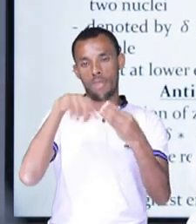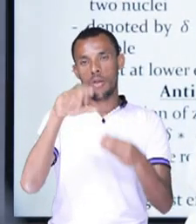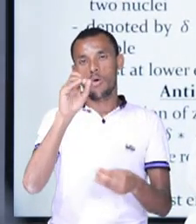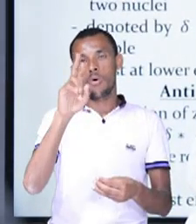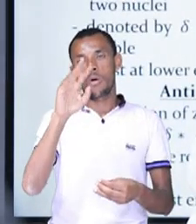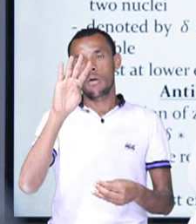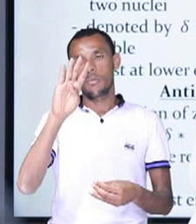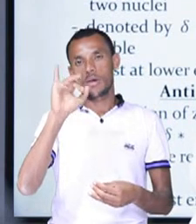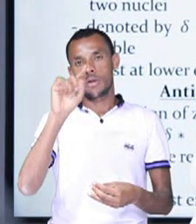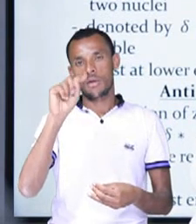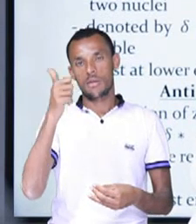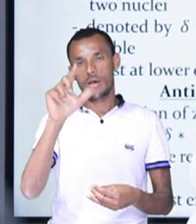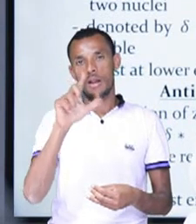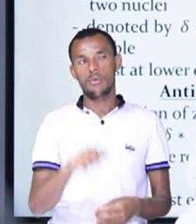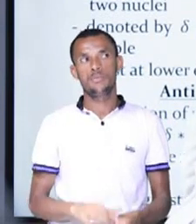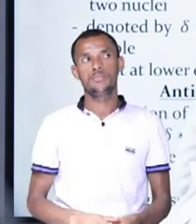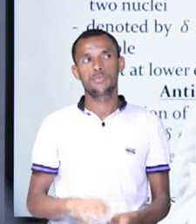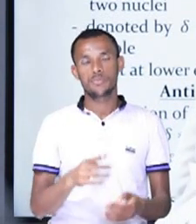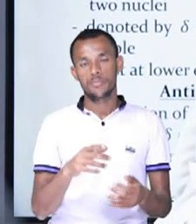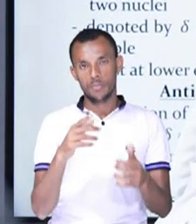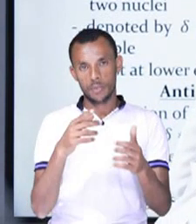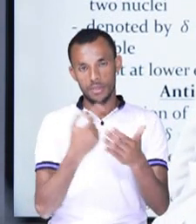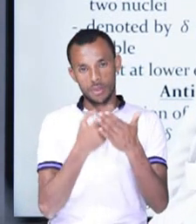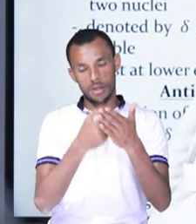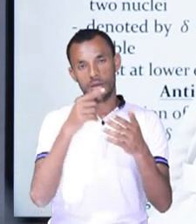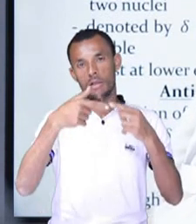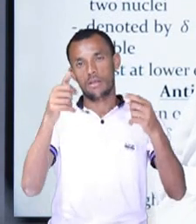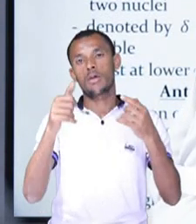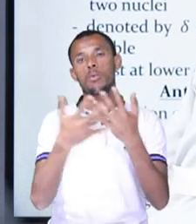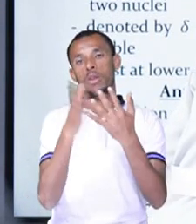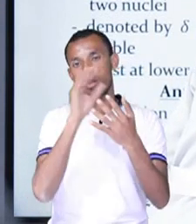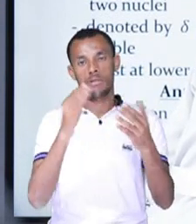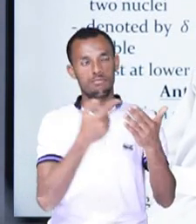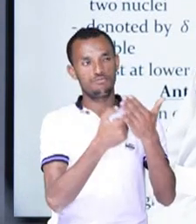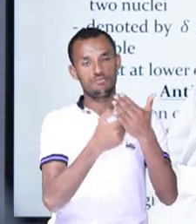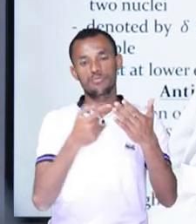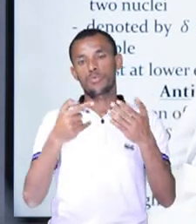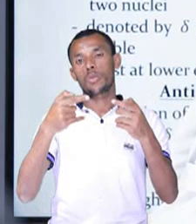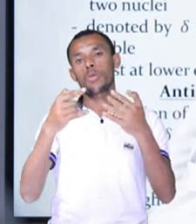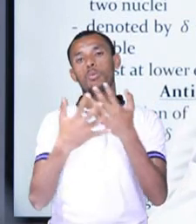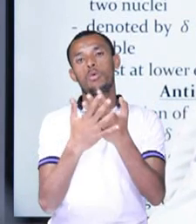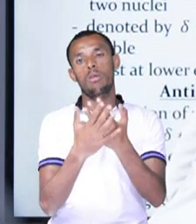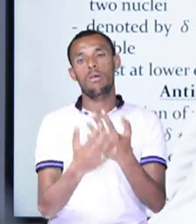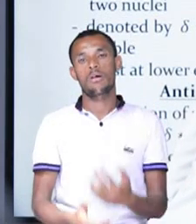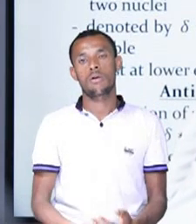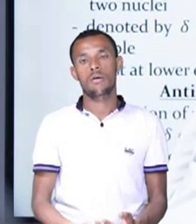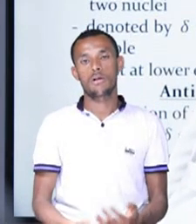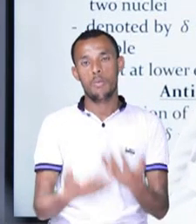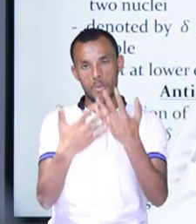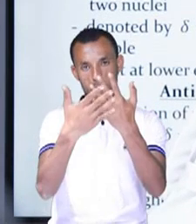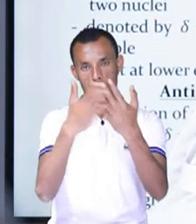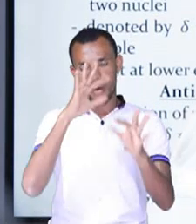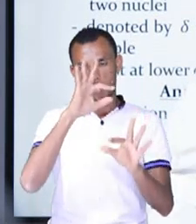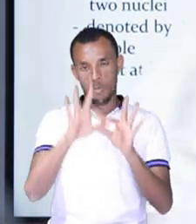Anti-bonding. This is the anti-bonding. This one is bonding. Bonding